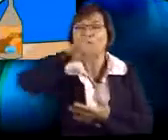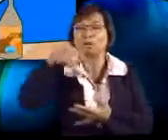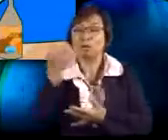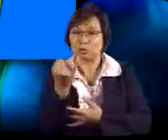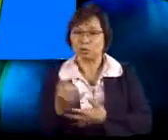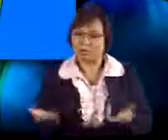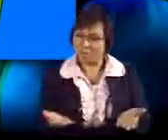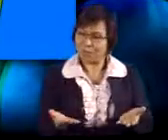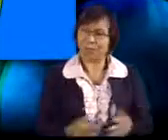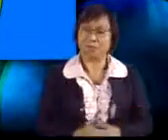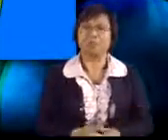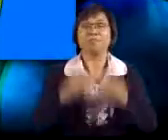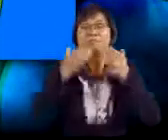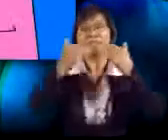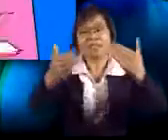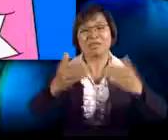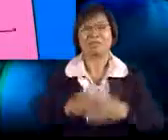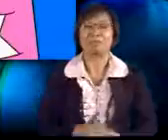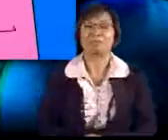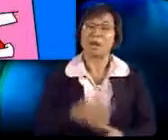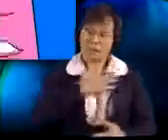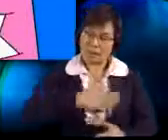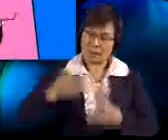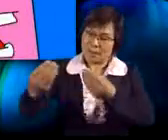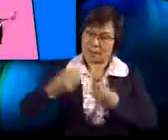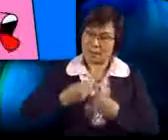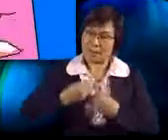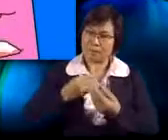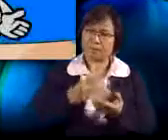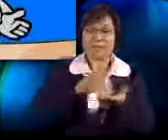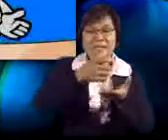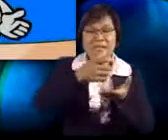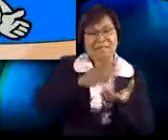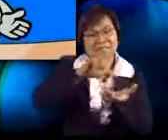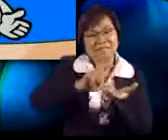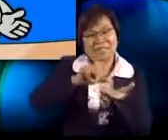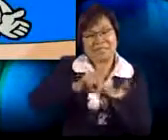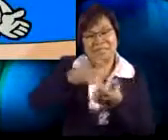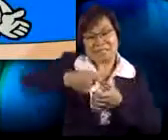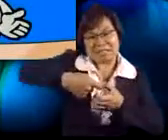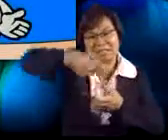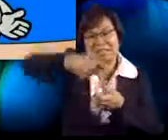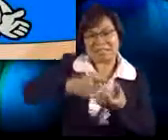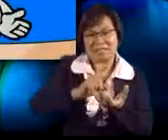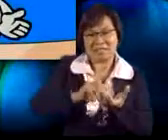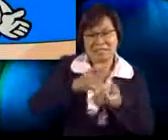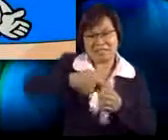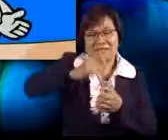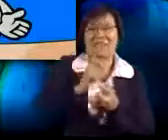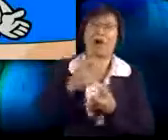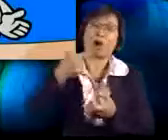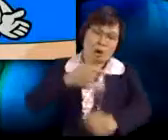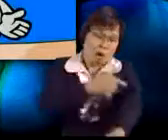are. Thank you. Please give me a tin of Coke. Here is it, a tin of Coke for